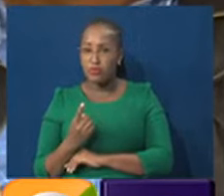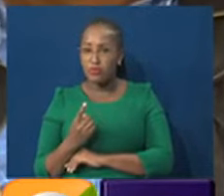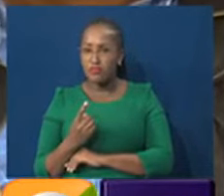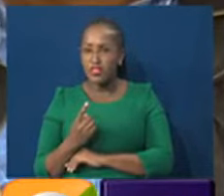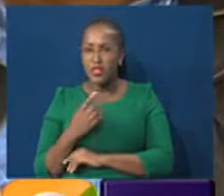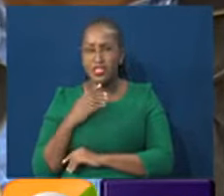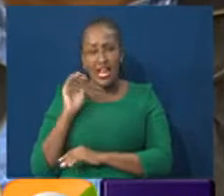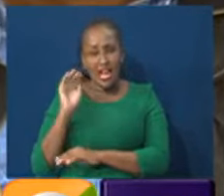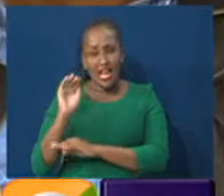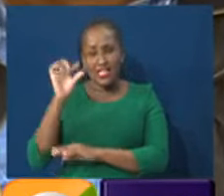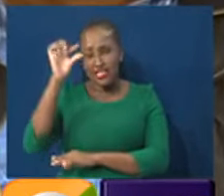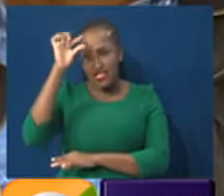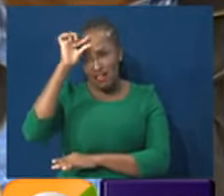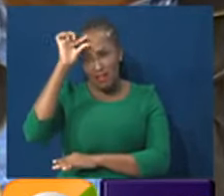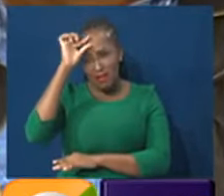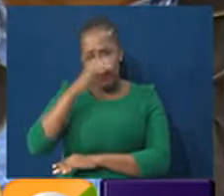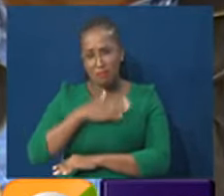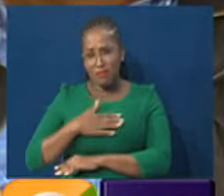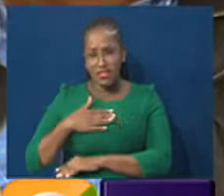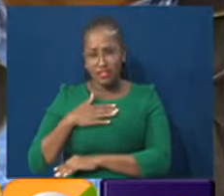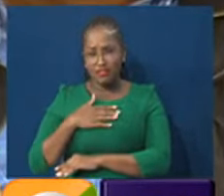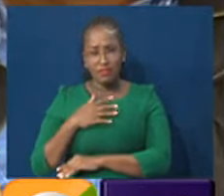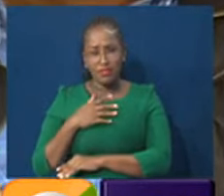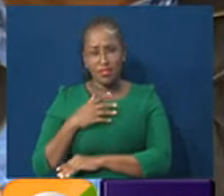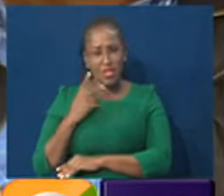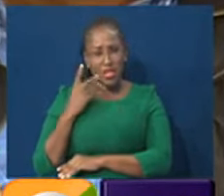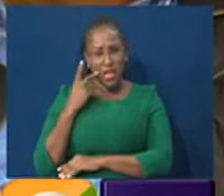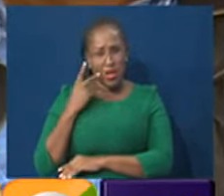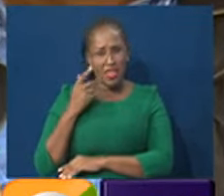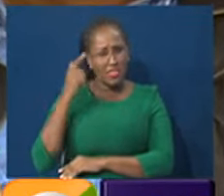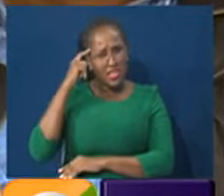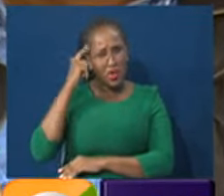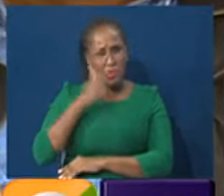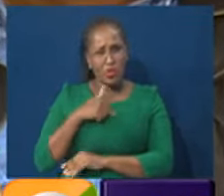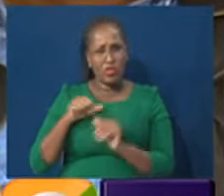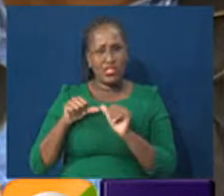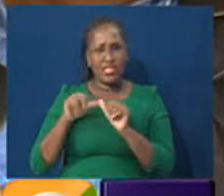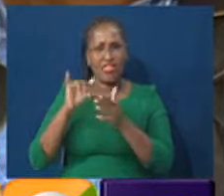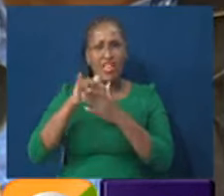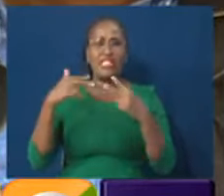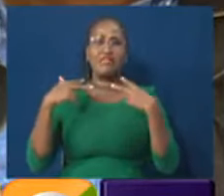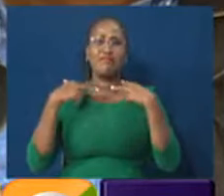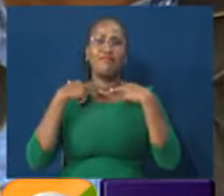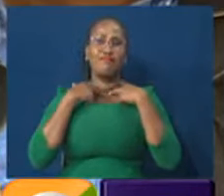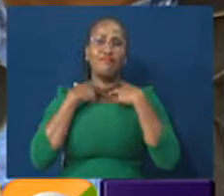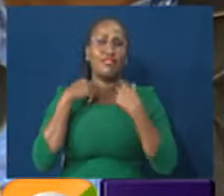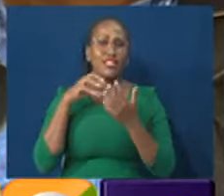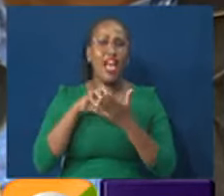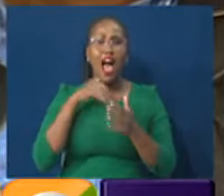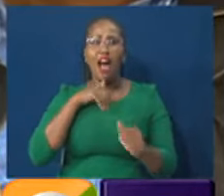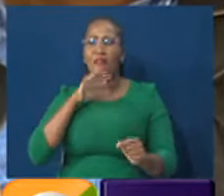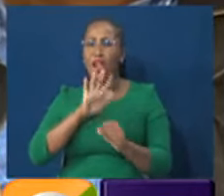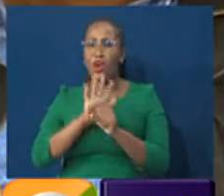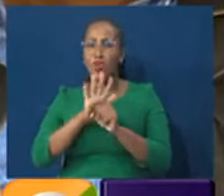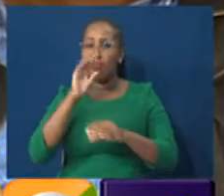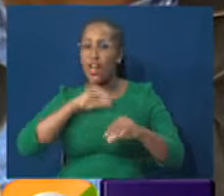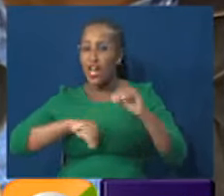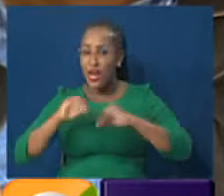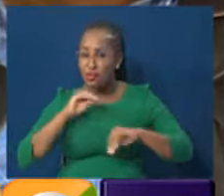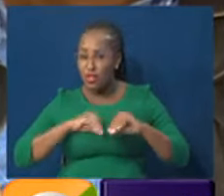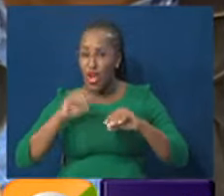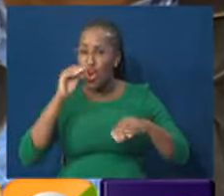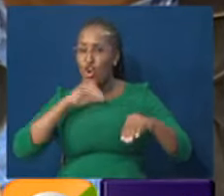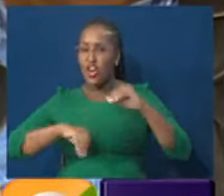us look as if we are still in state capture. There's a lot of corruption. The corruption